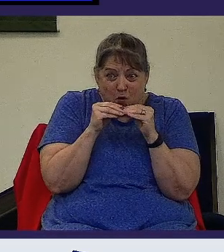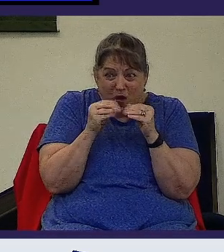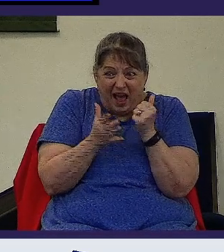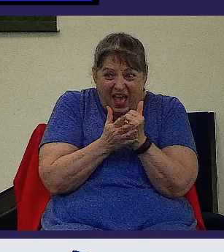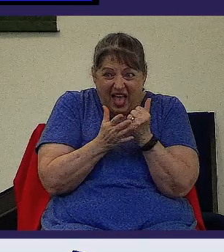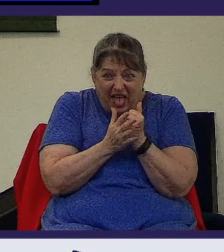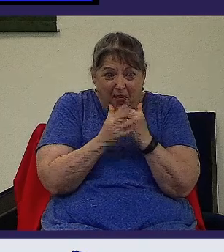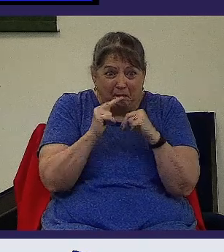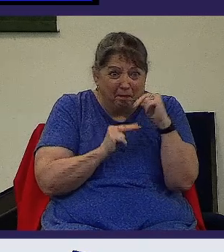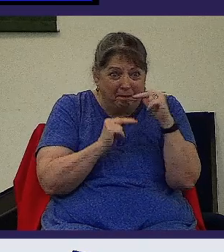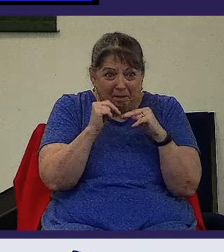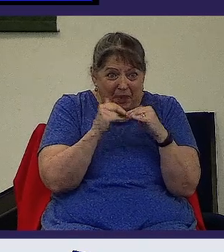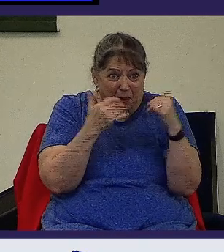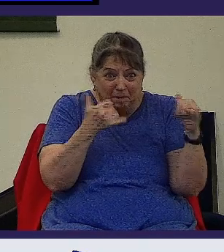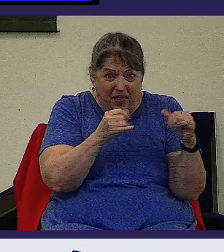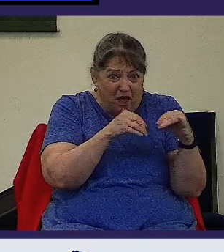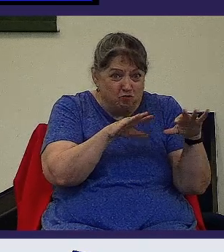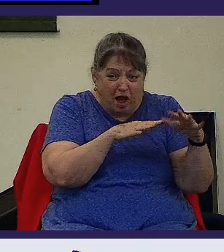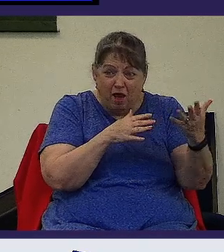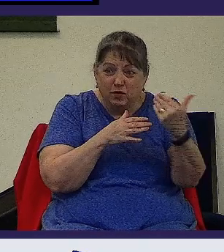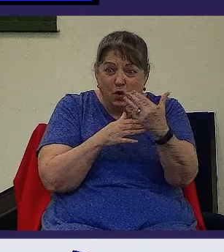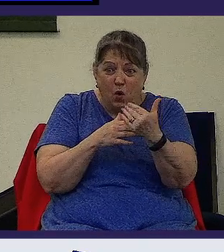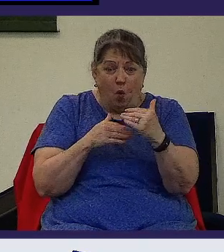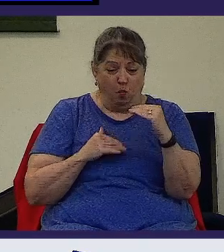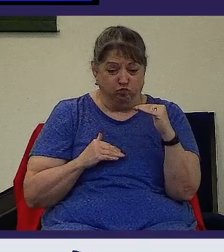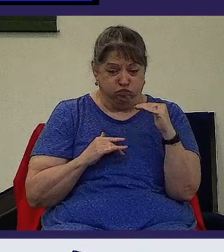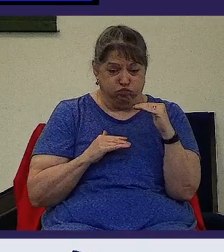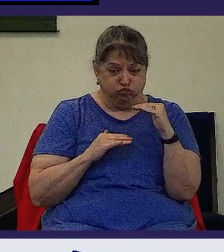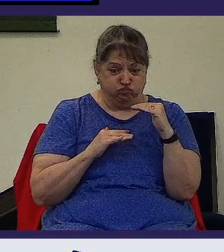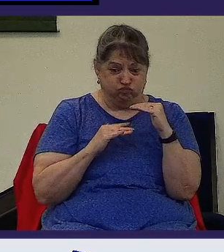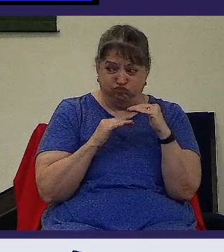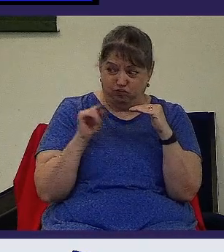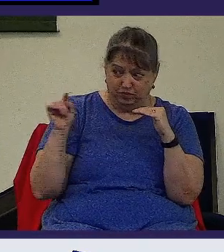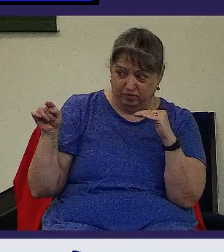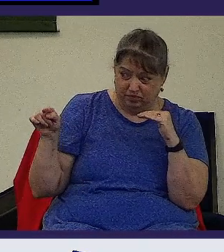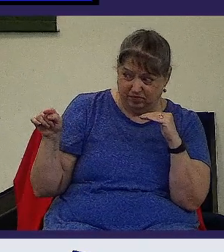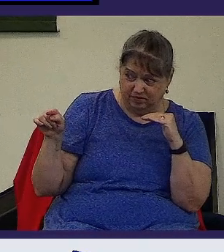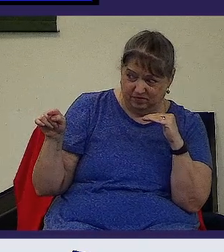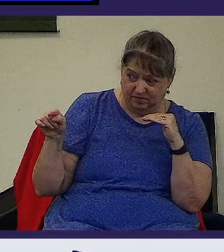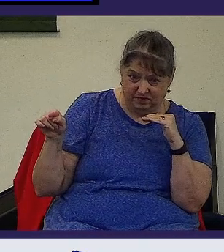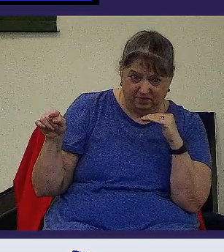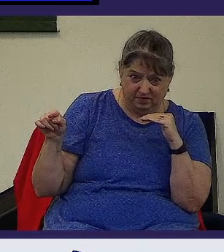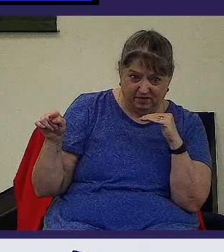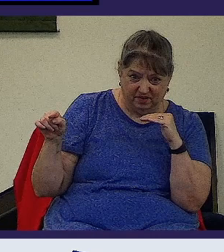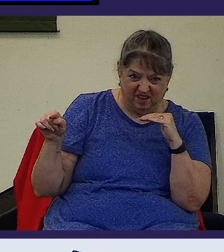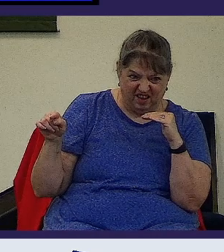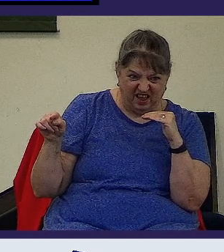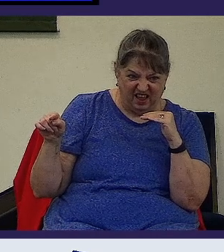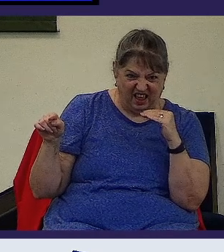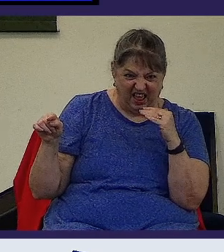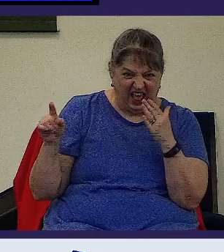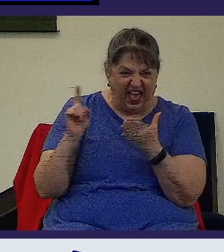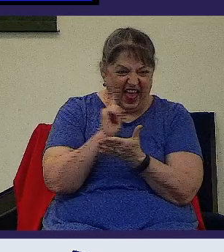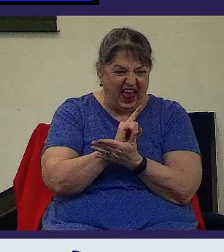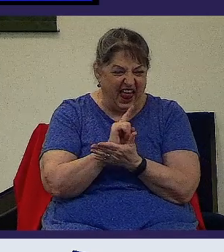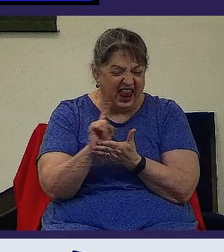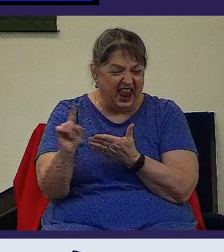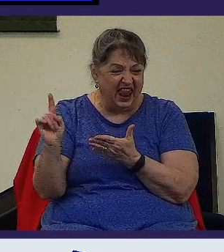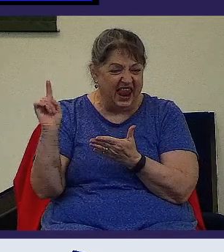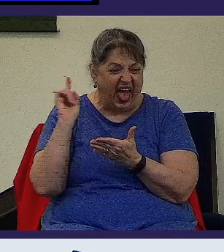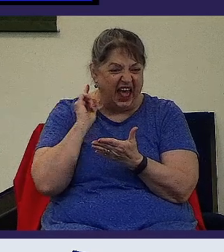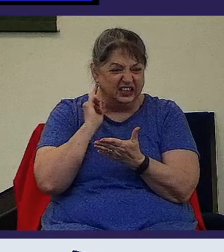help this uh fund grow we are getting very close to the goal last week it was down to five and i heard